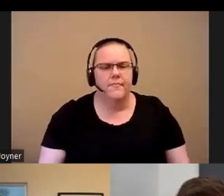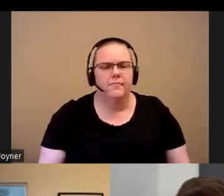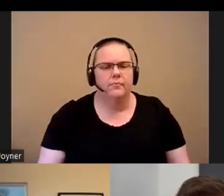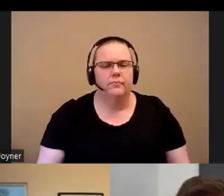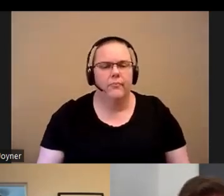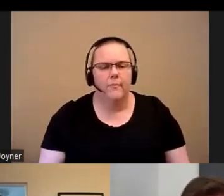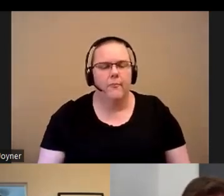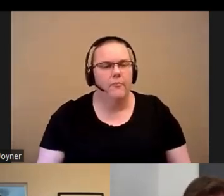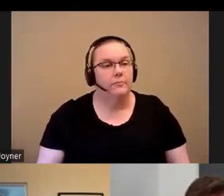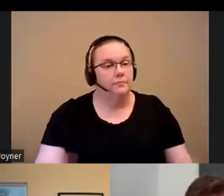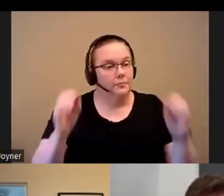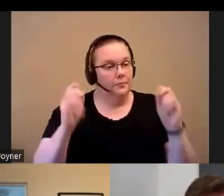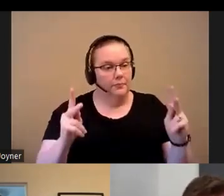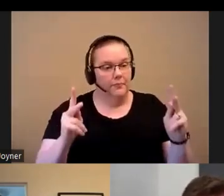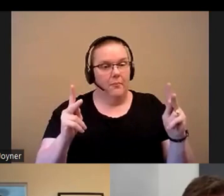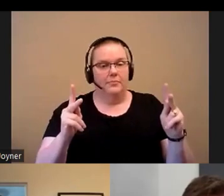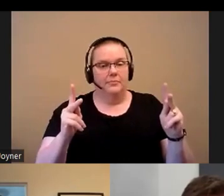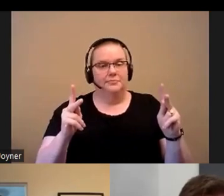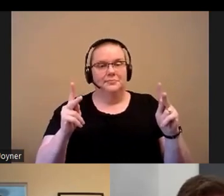All right.